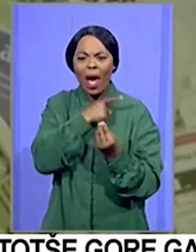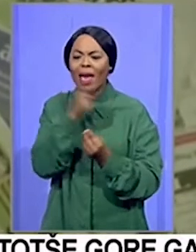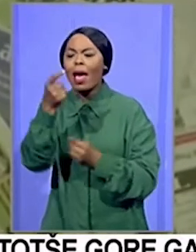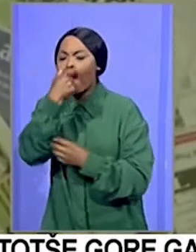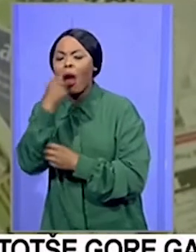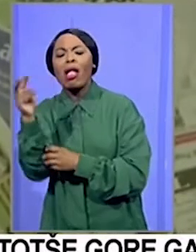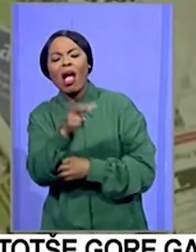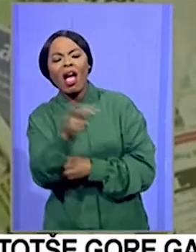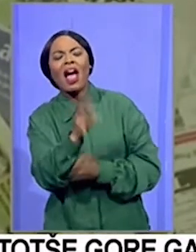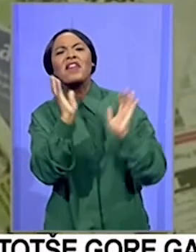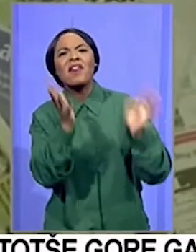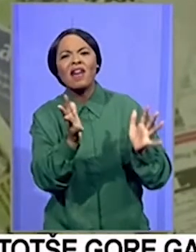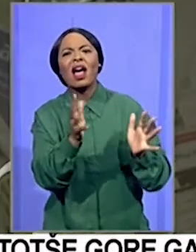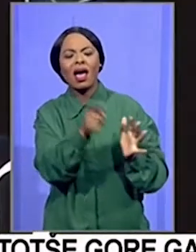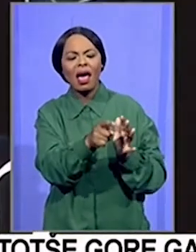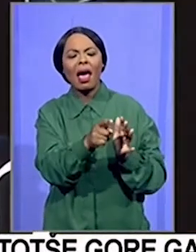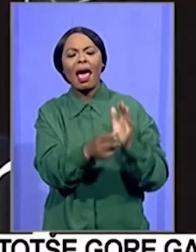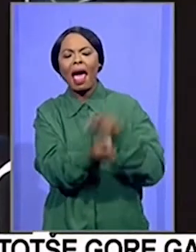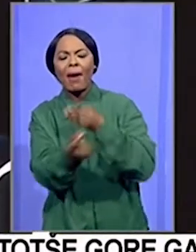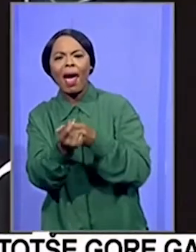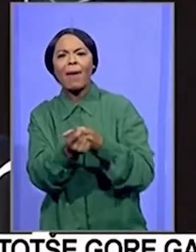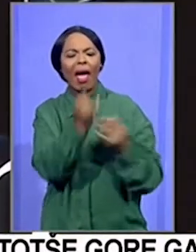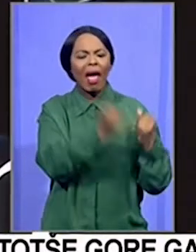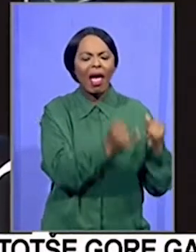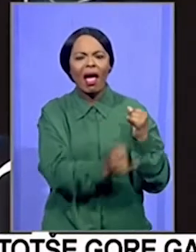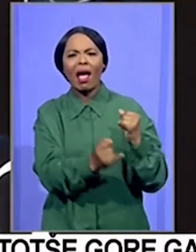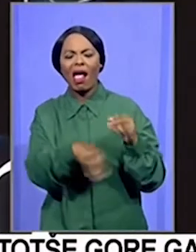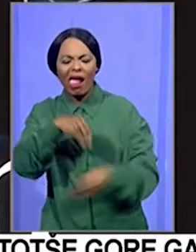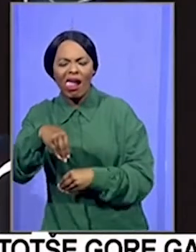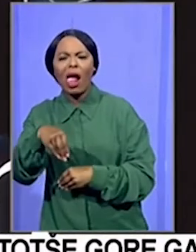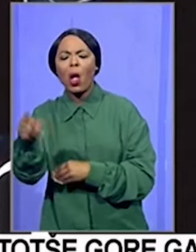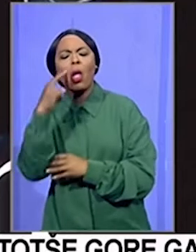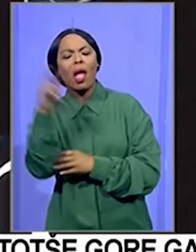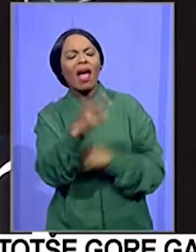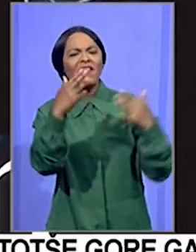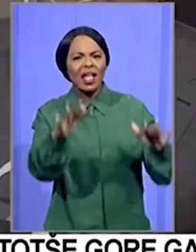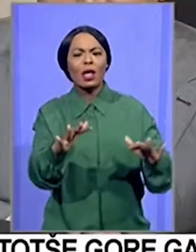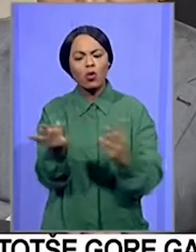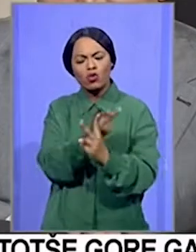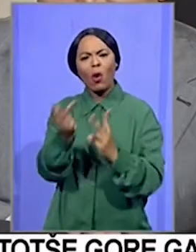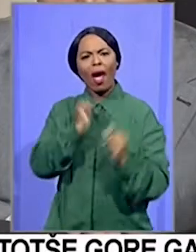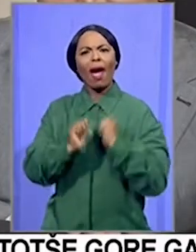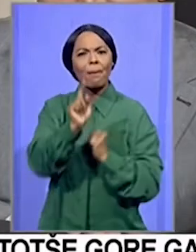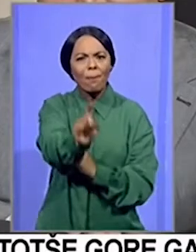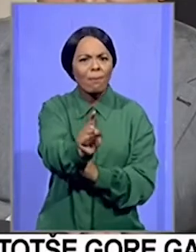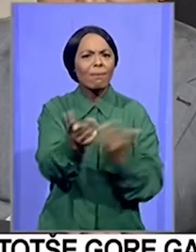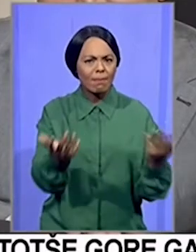di parasitas a dira ga ba swantse wa dira maga o se magato ga bona ka o be ba bona nka lore